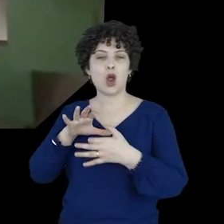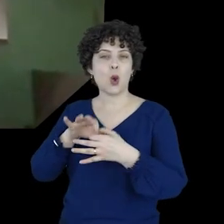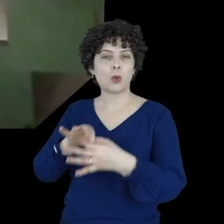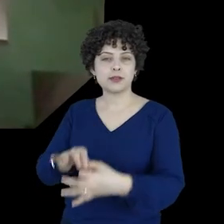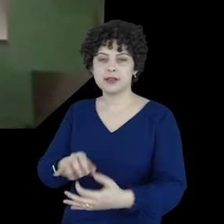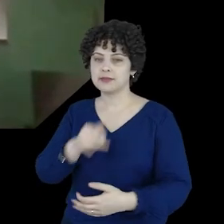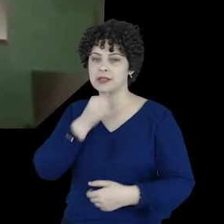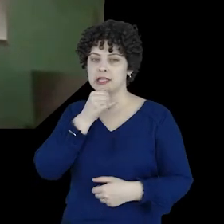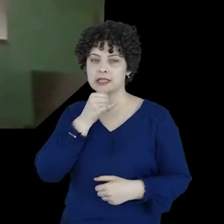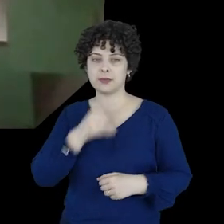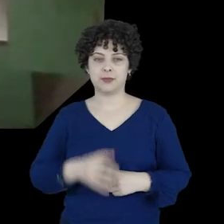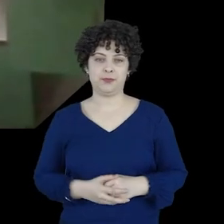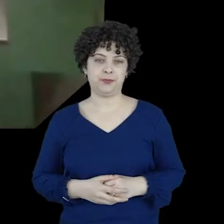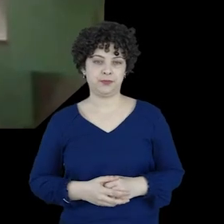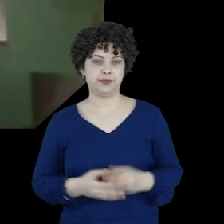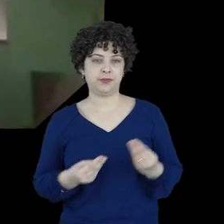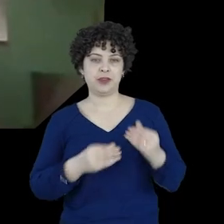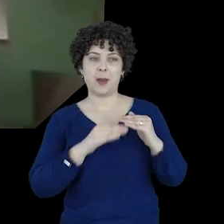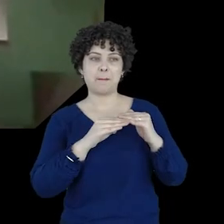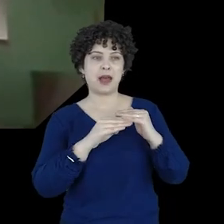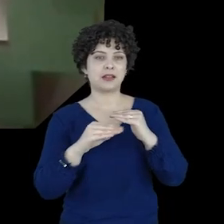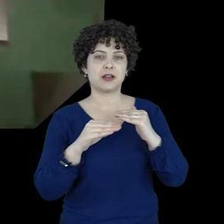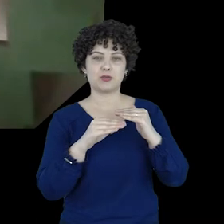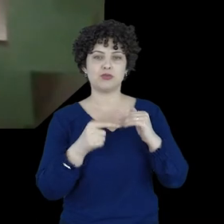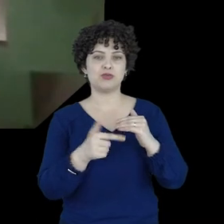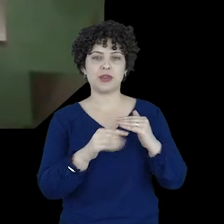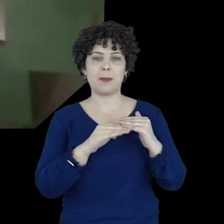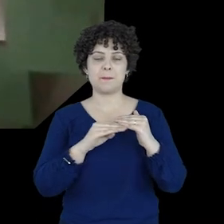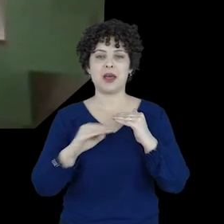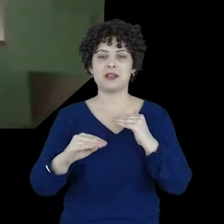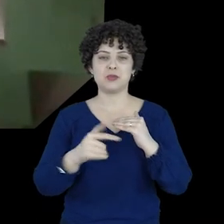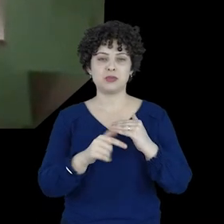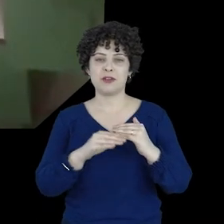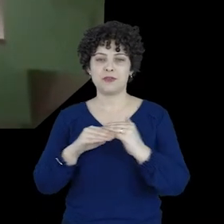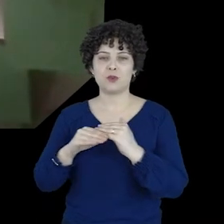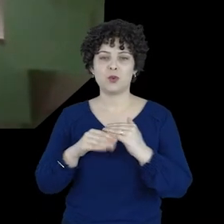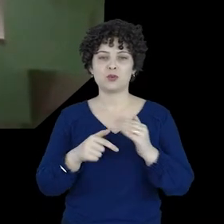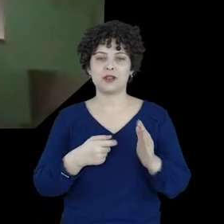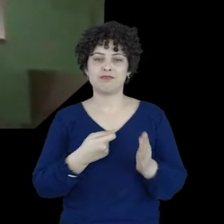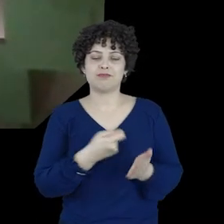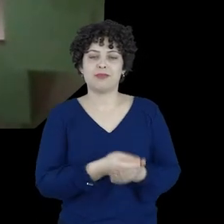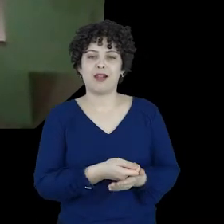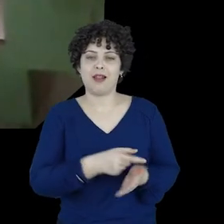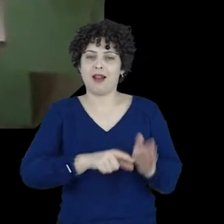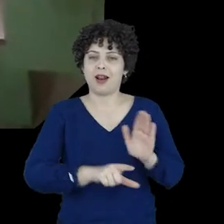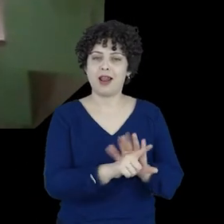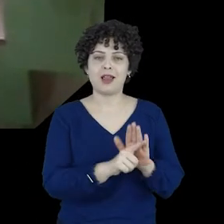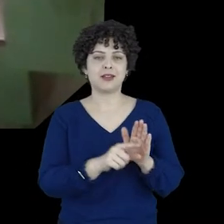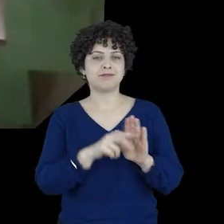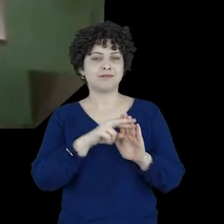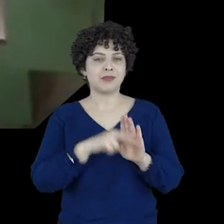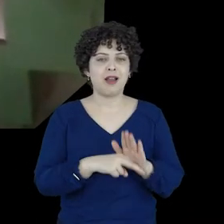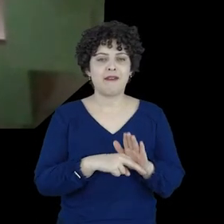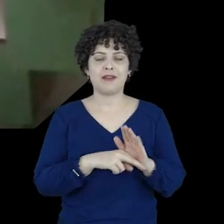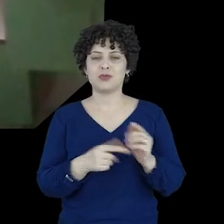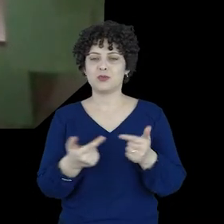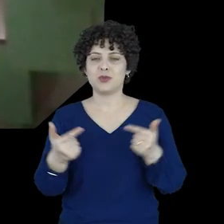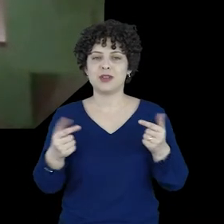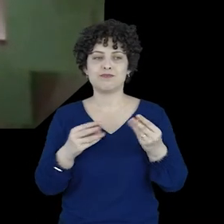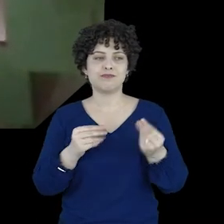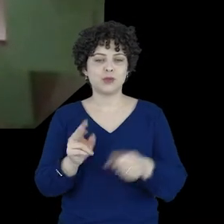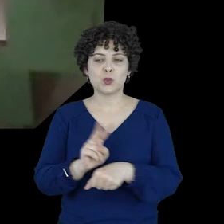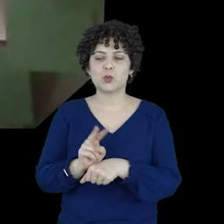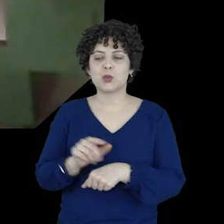our context, for instance, we don't have standards. We don't have protocols in place which will help